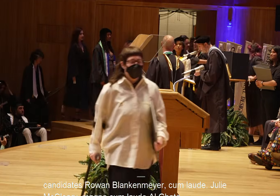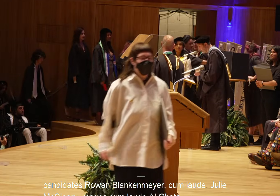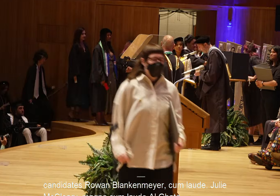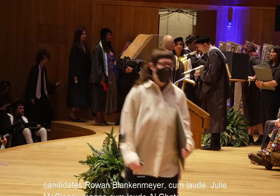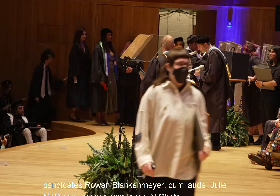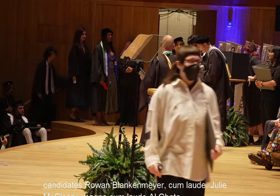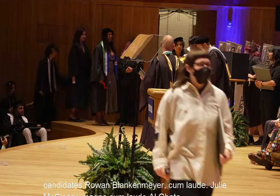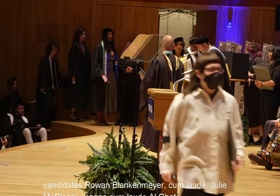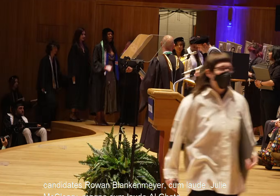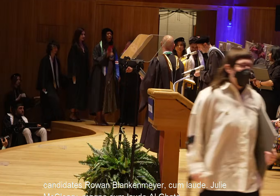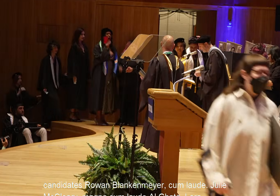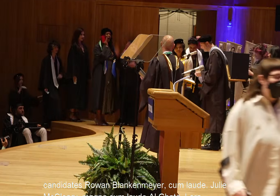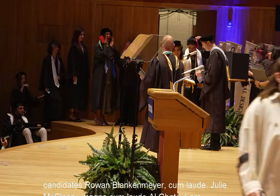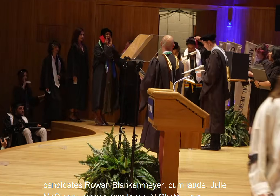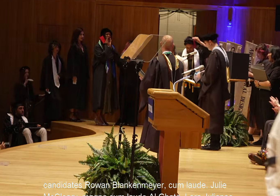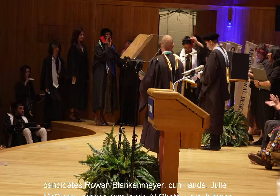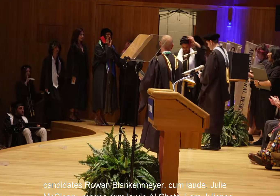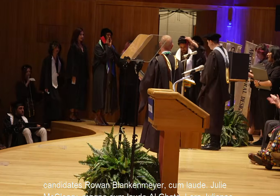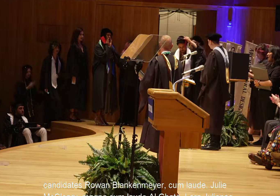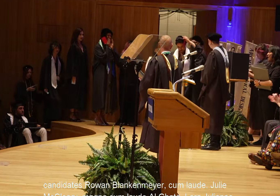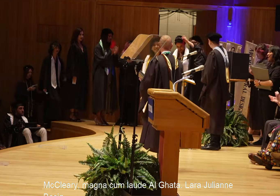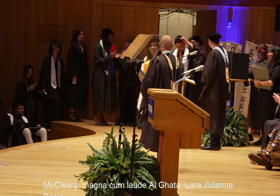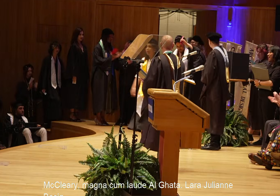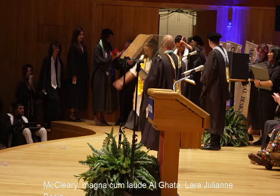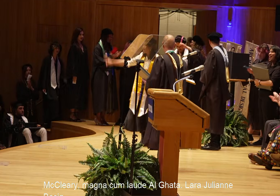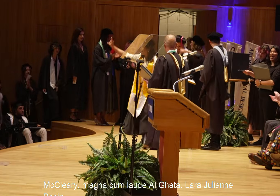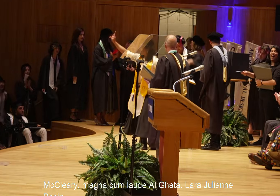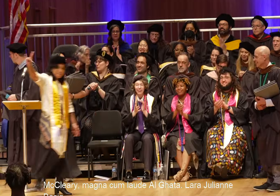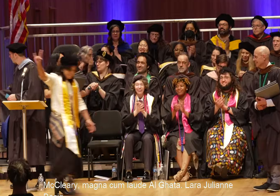Lara Julianne Bassig.